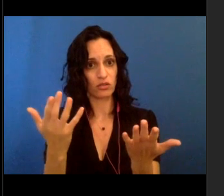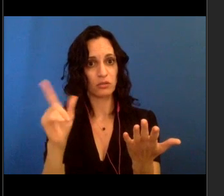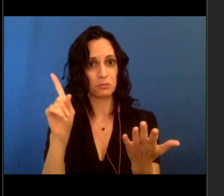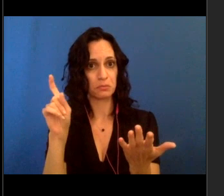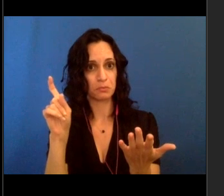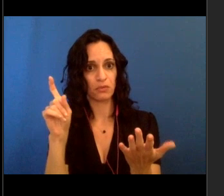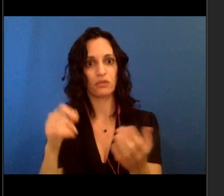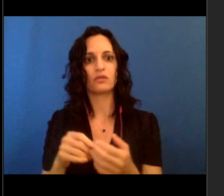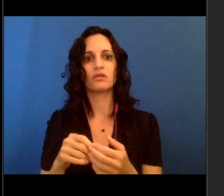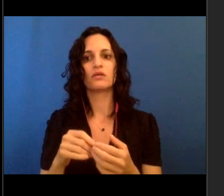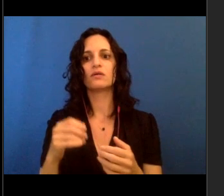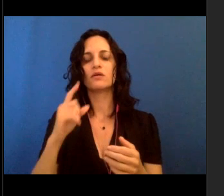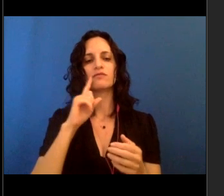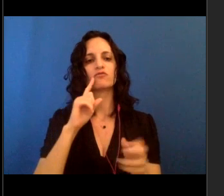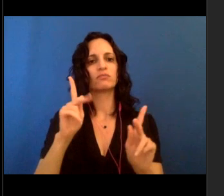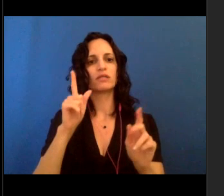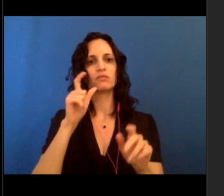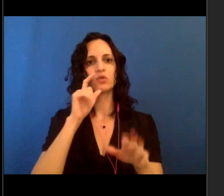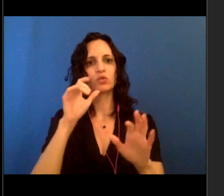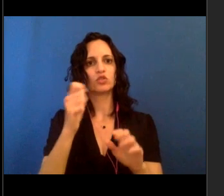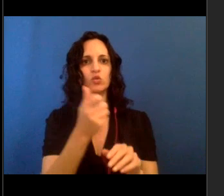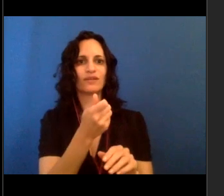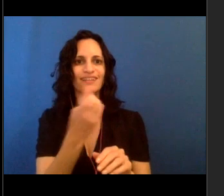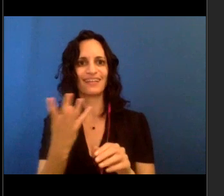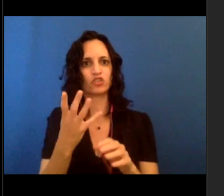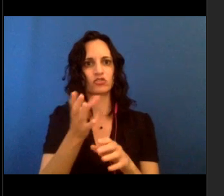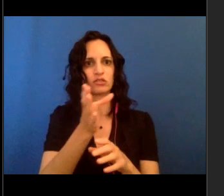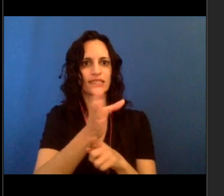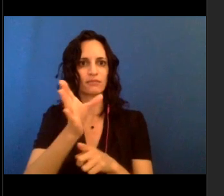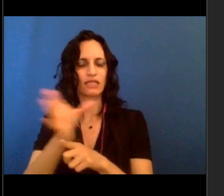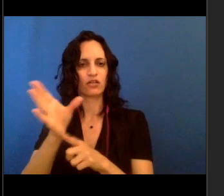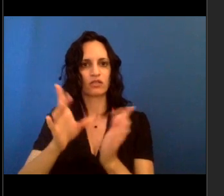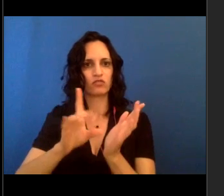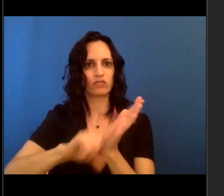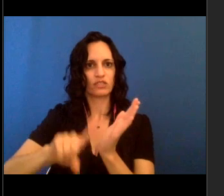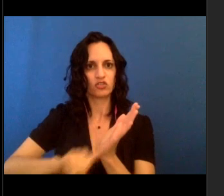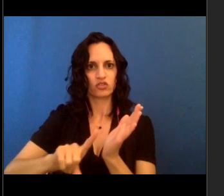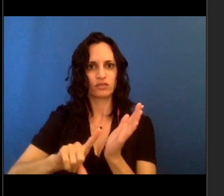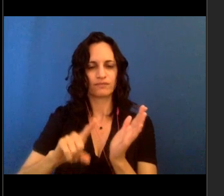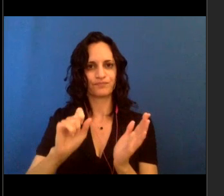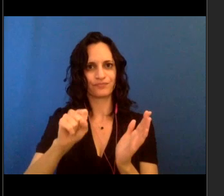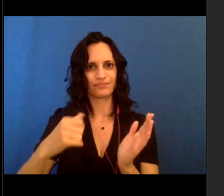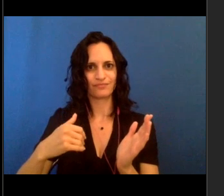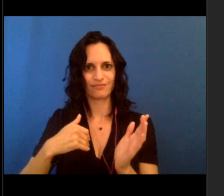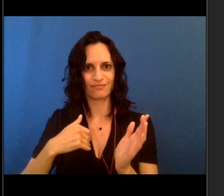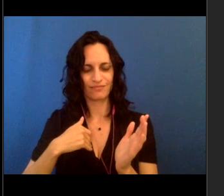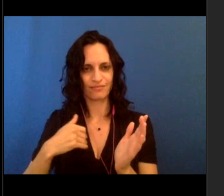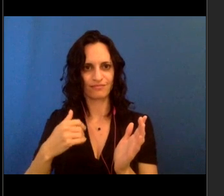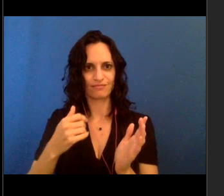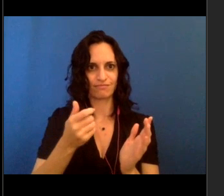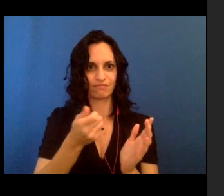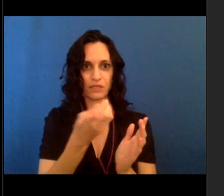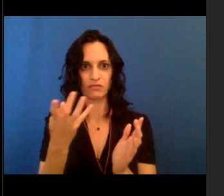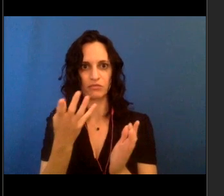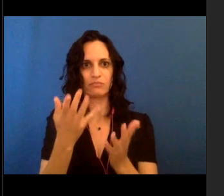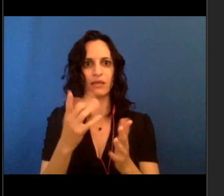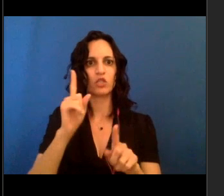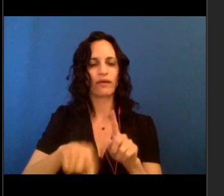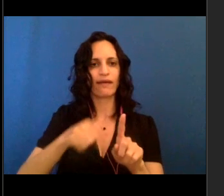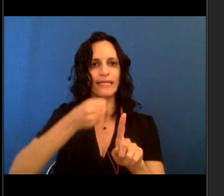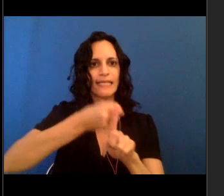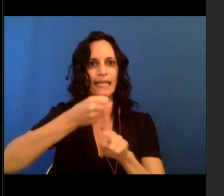for people particularly doing interdisciplinary research, of course, there's multiple disciplines, so we might not necessarily be able to get everything in their own